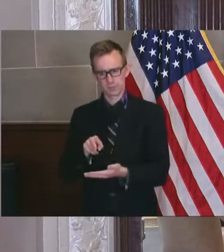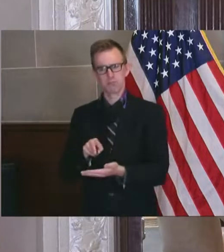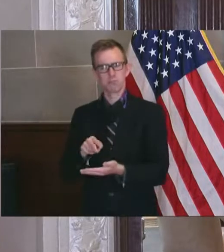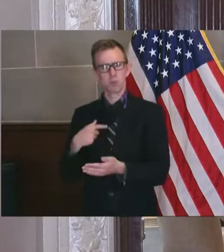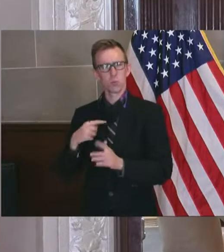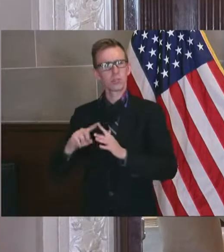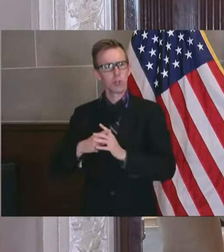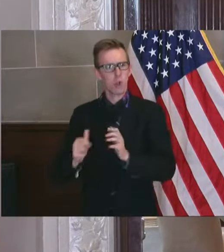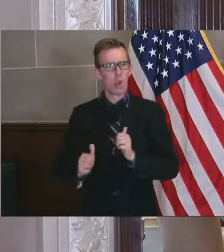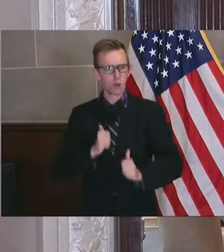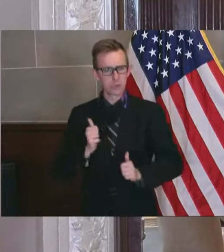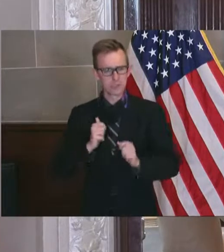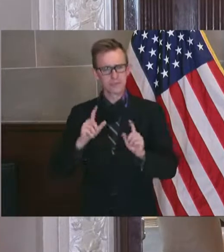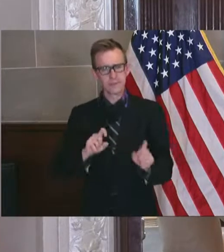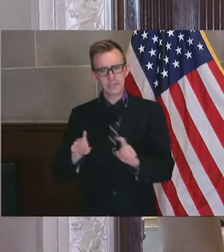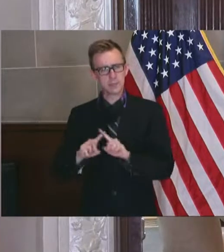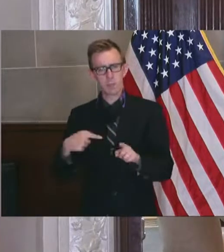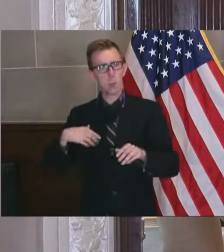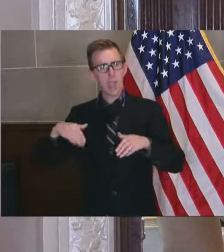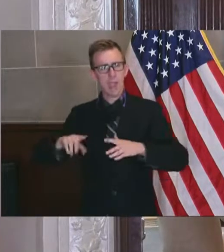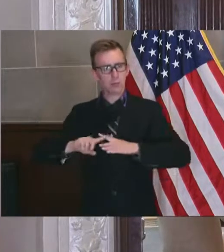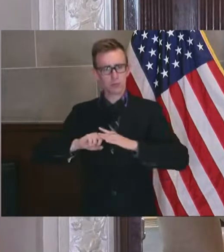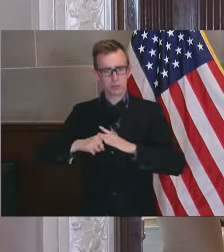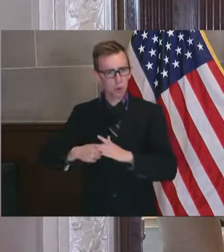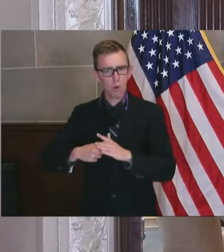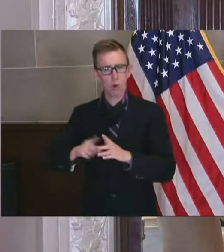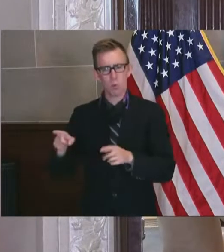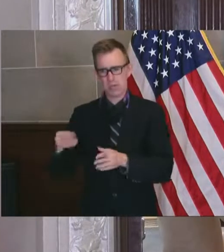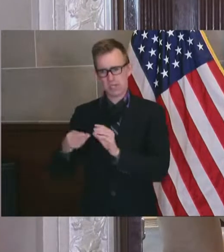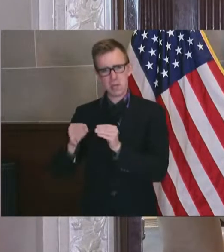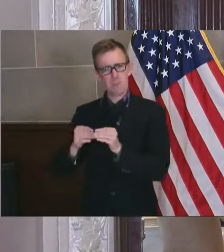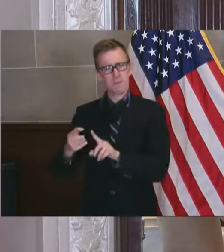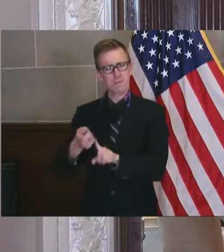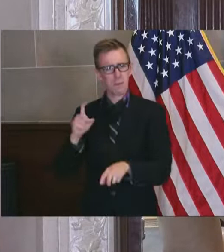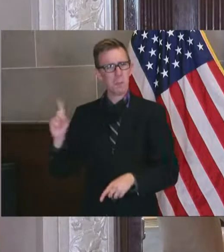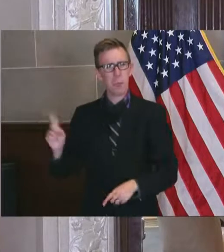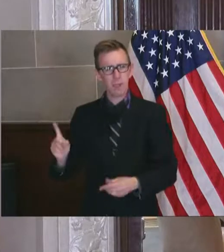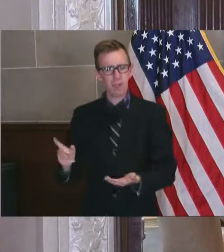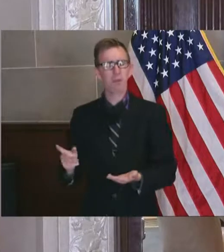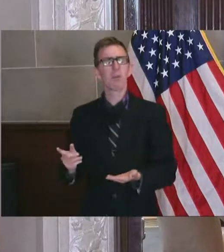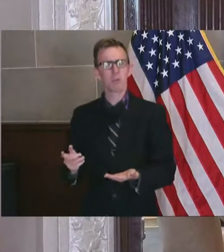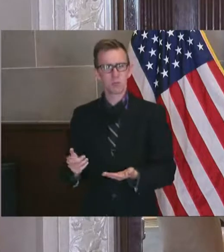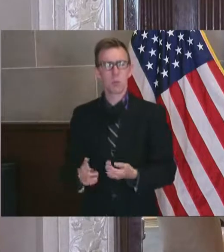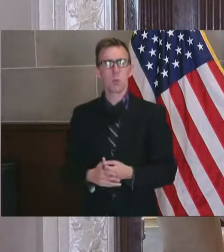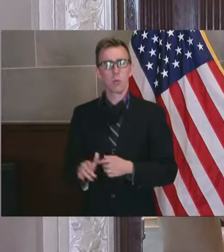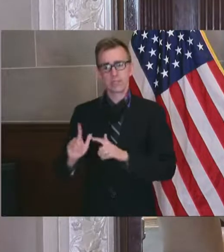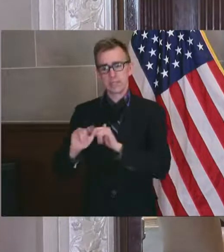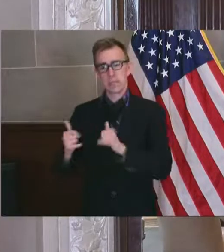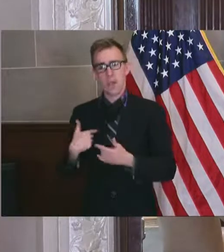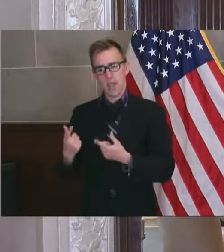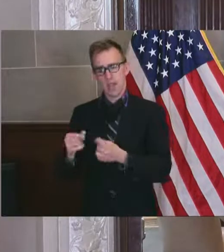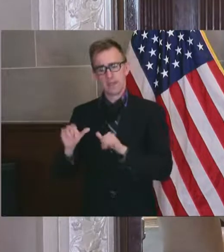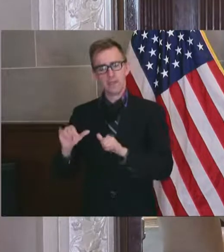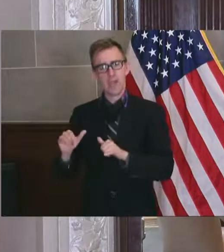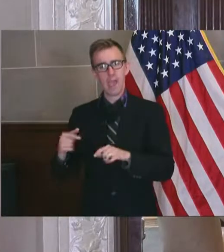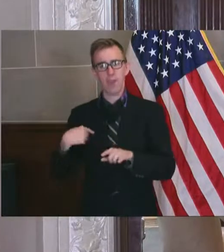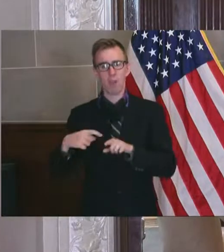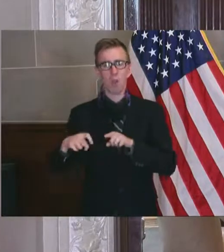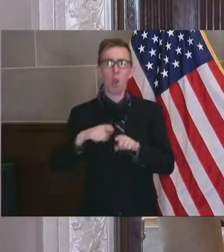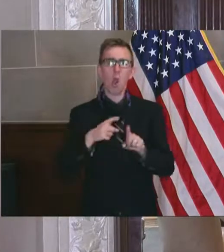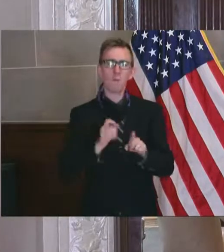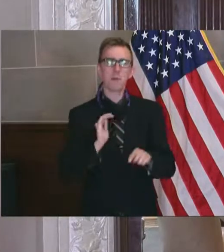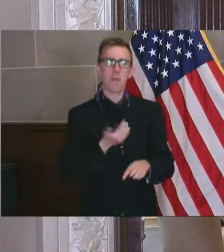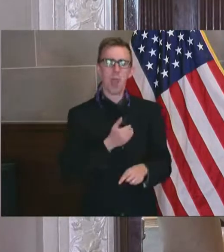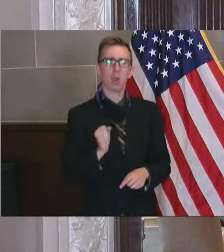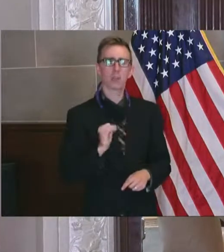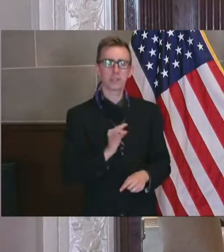very aggressive testing, but we haven't started it yet. Where are these numbers coming from? And at the same time I was doing that, I got the call from our